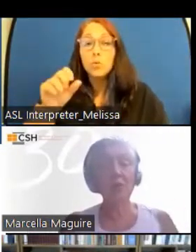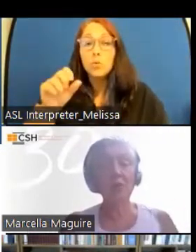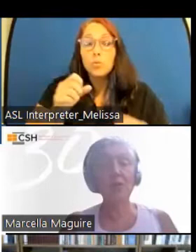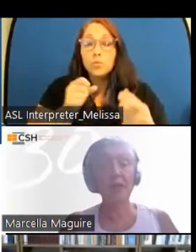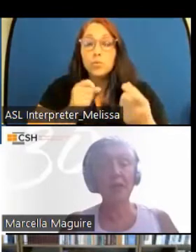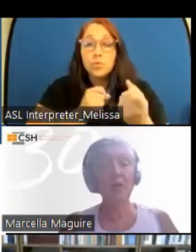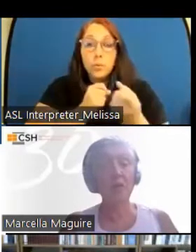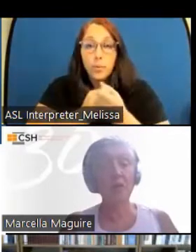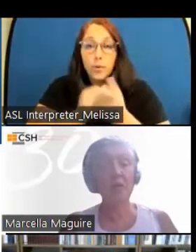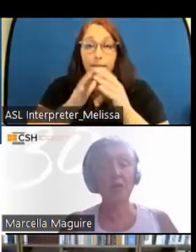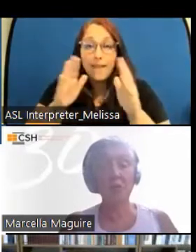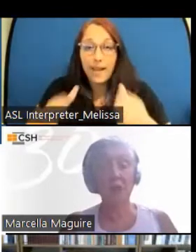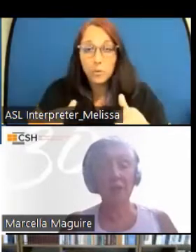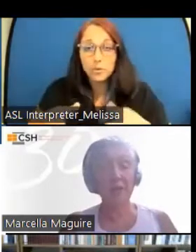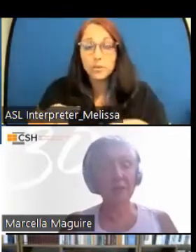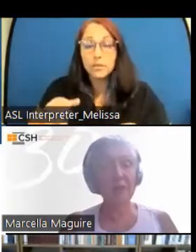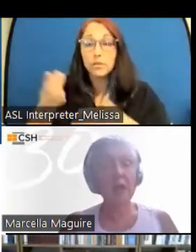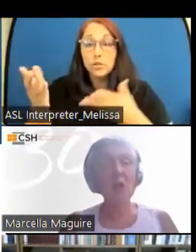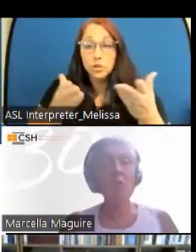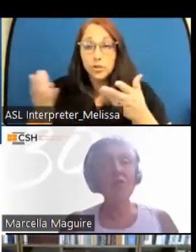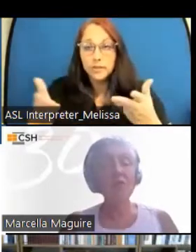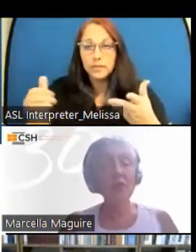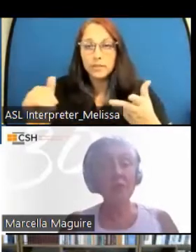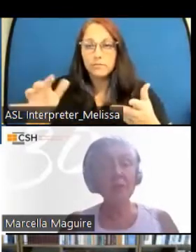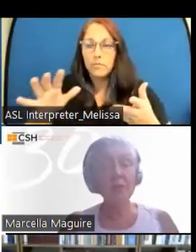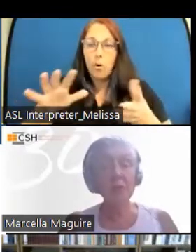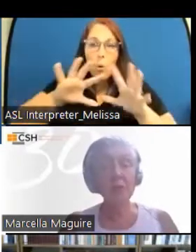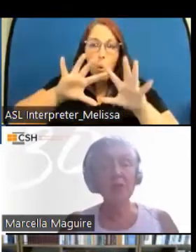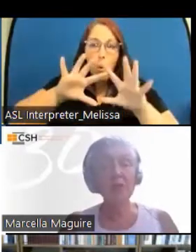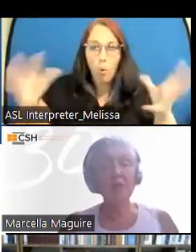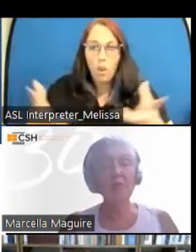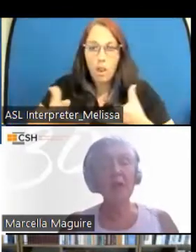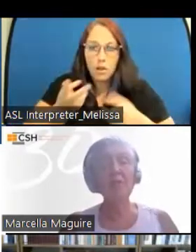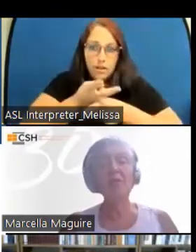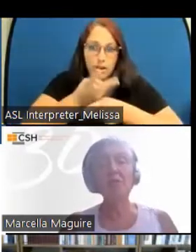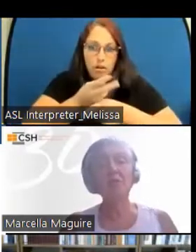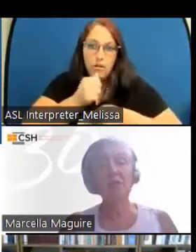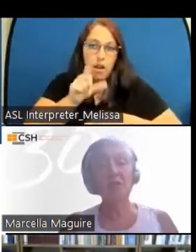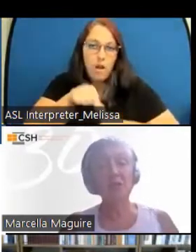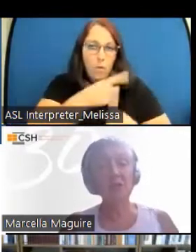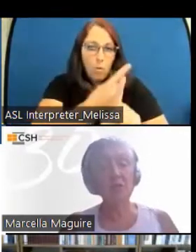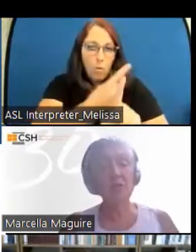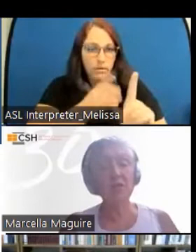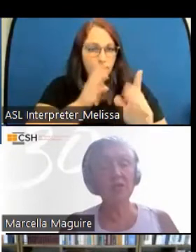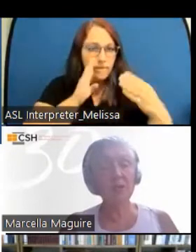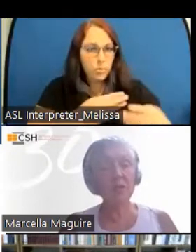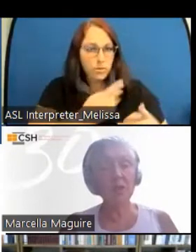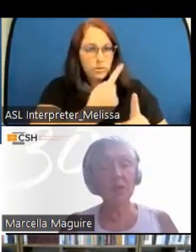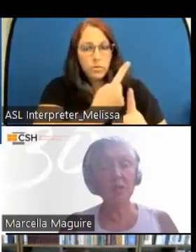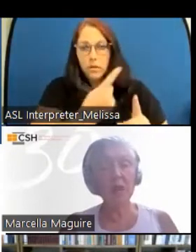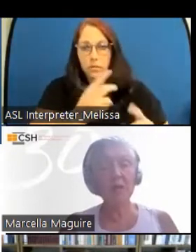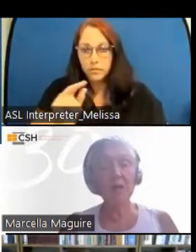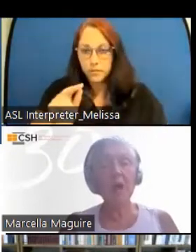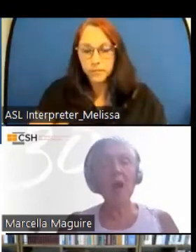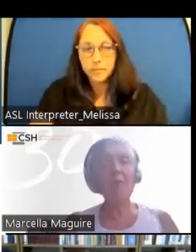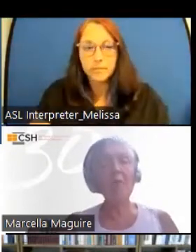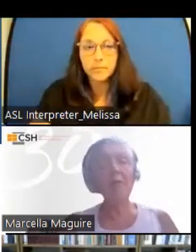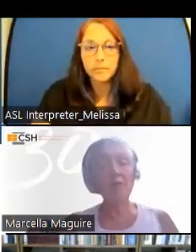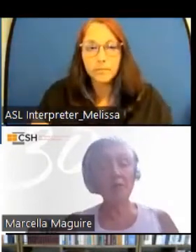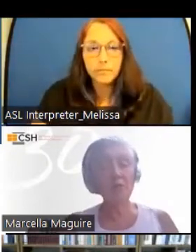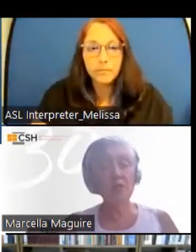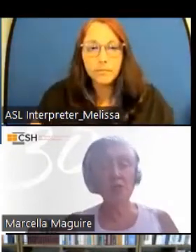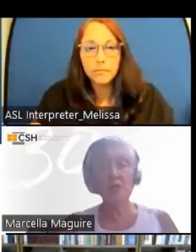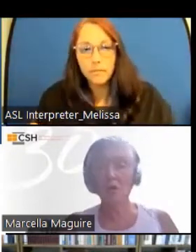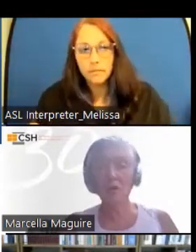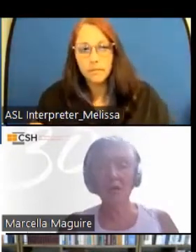whole care coordination model. With the investments in permanent supportive housing, we've seen the decreases that we talked about, and